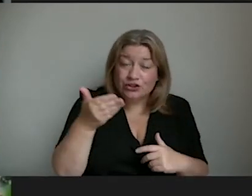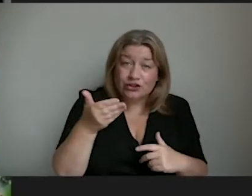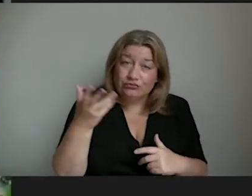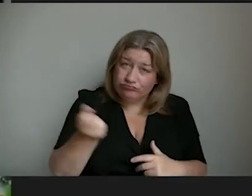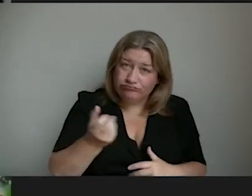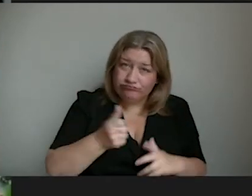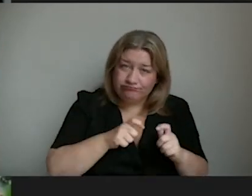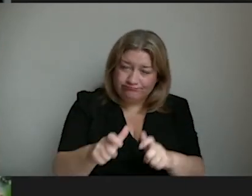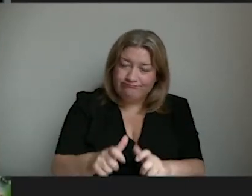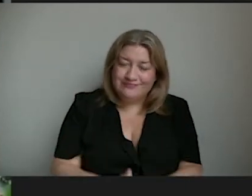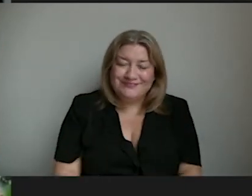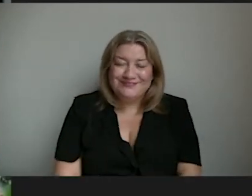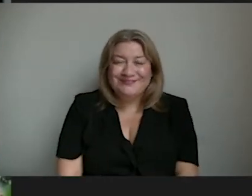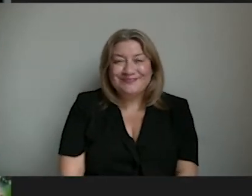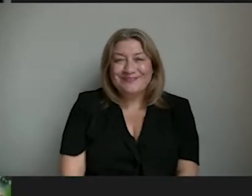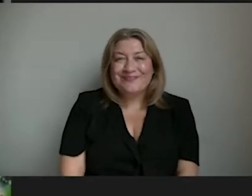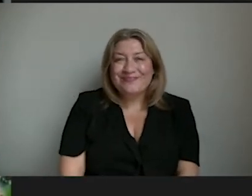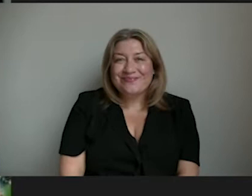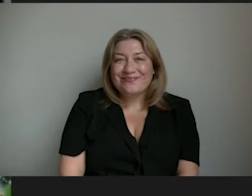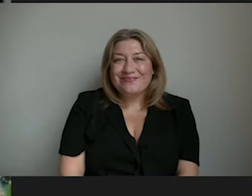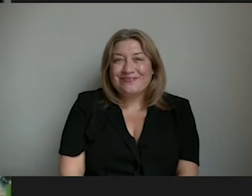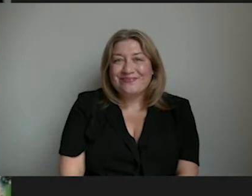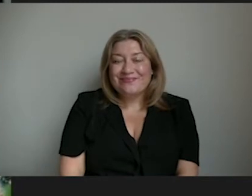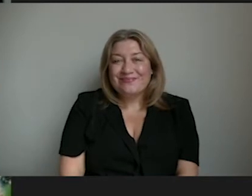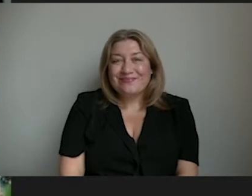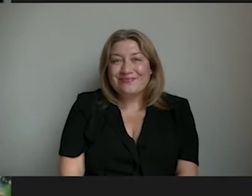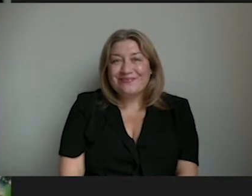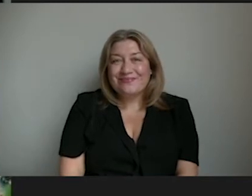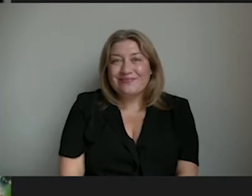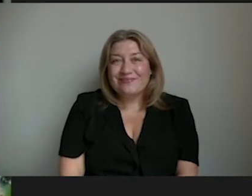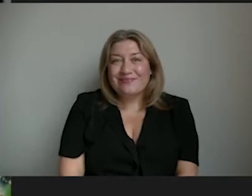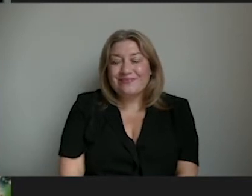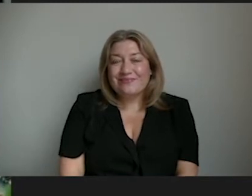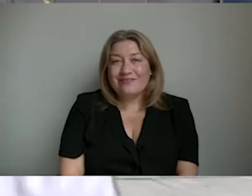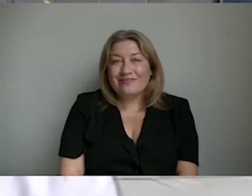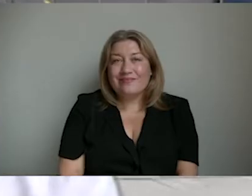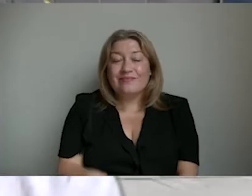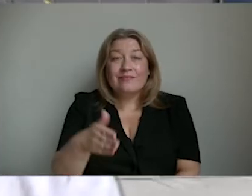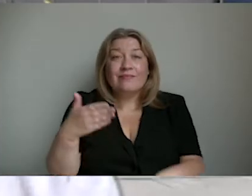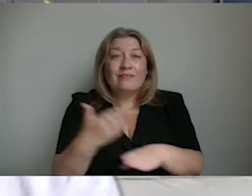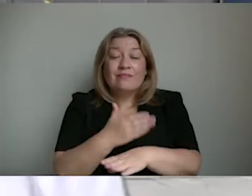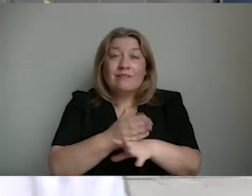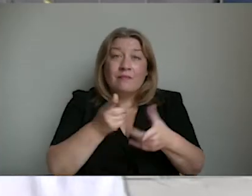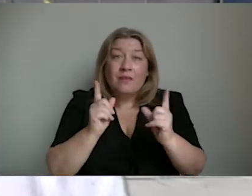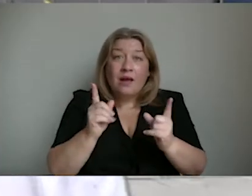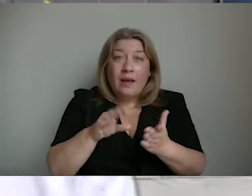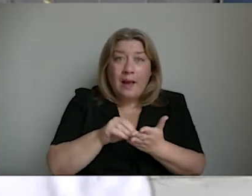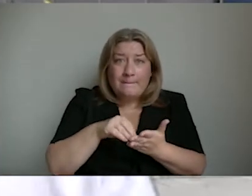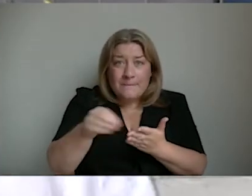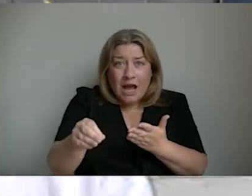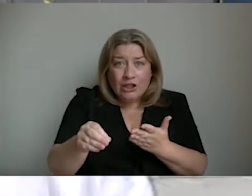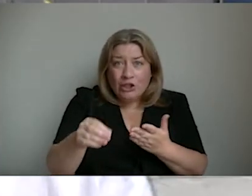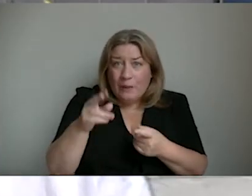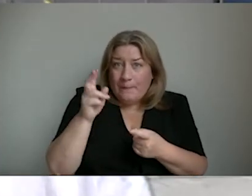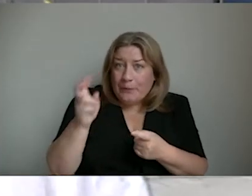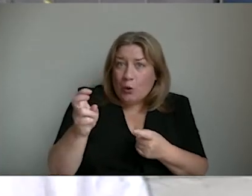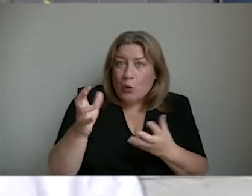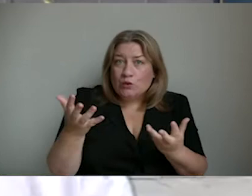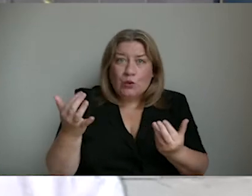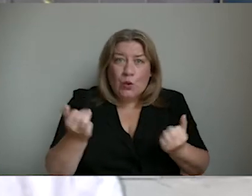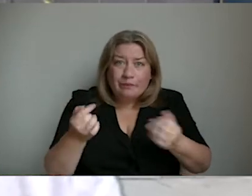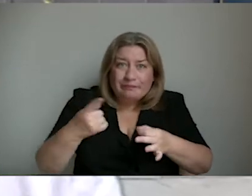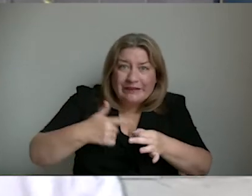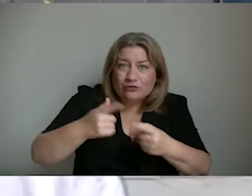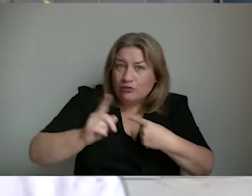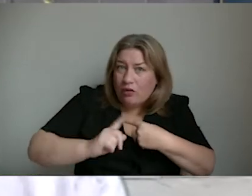college work or you're coming into college, you will be paid for. Okay. And does your employer pay for you to travel to and